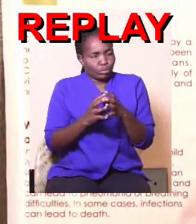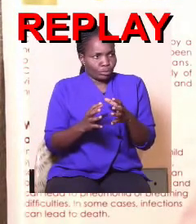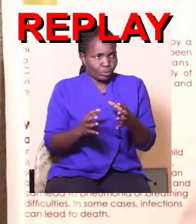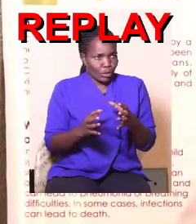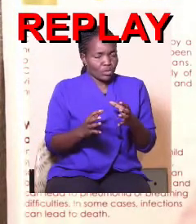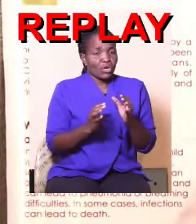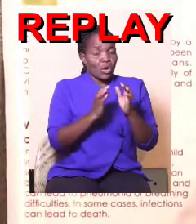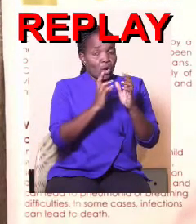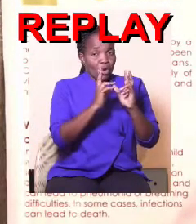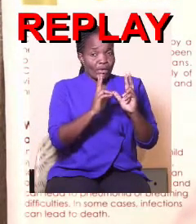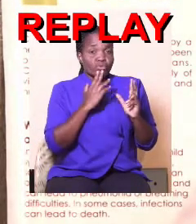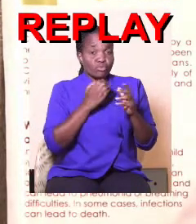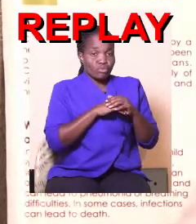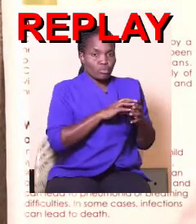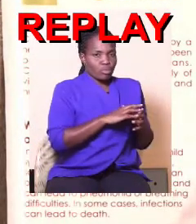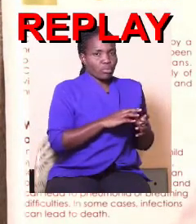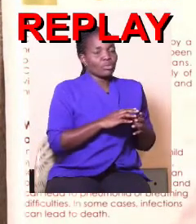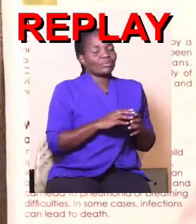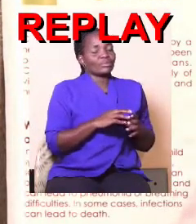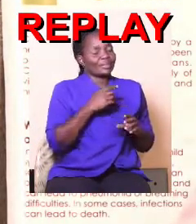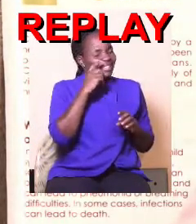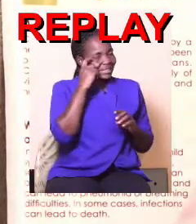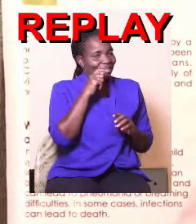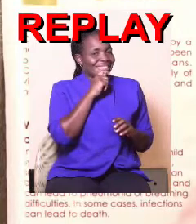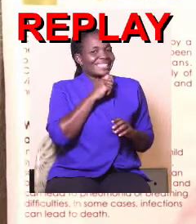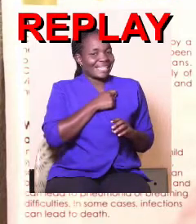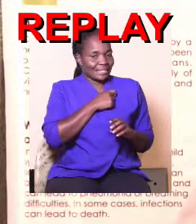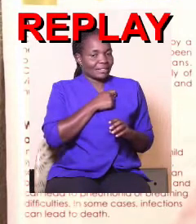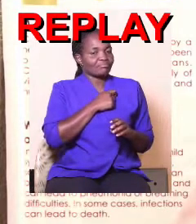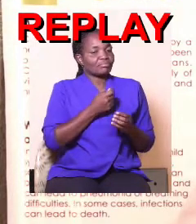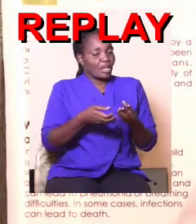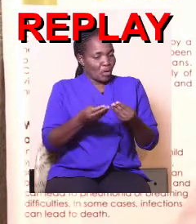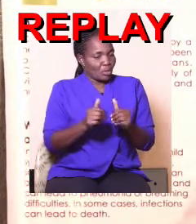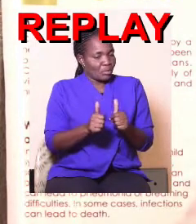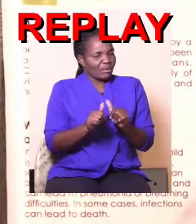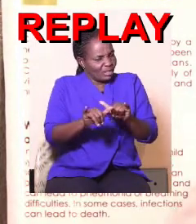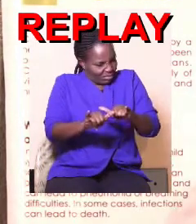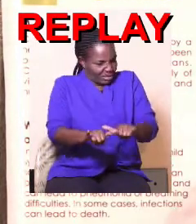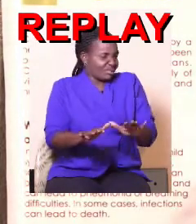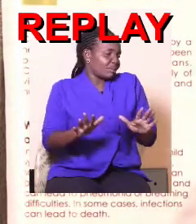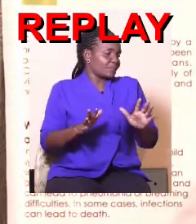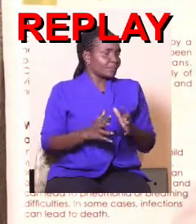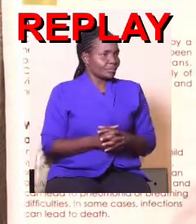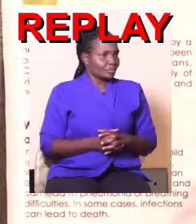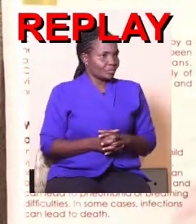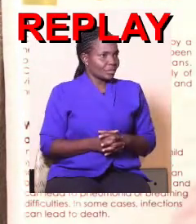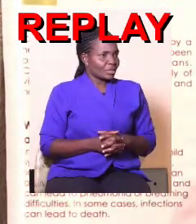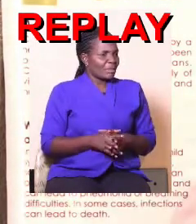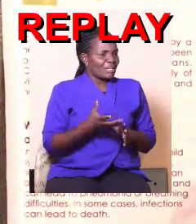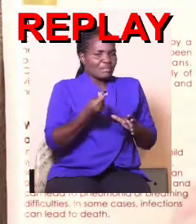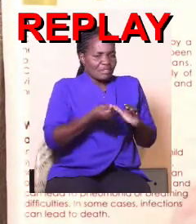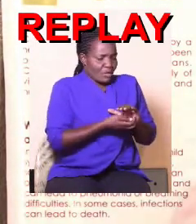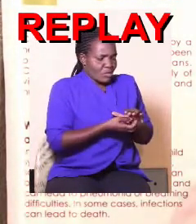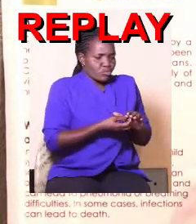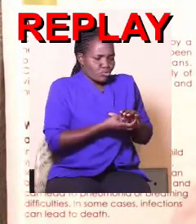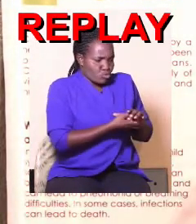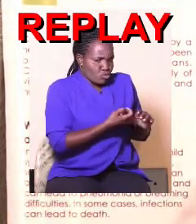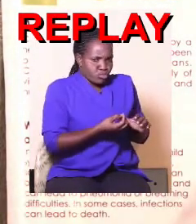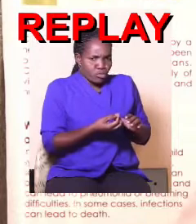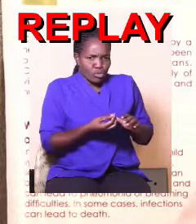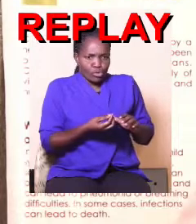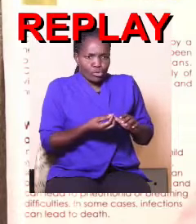run away. And secondly, I also don't know whether it's really prudent to run away, because the whole world is actually in trouble. So even